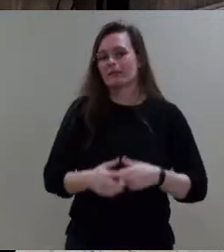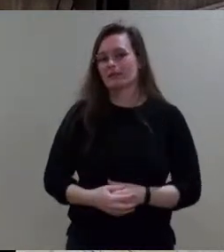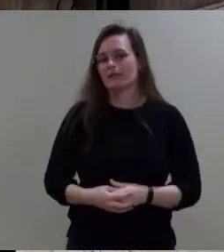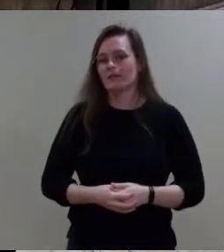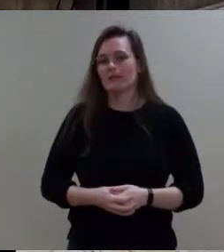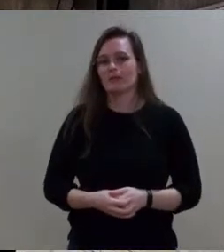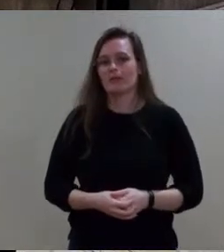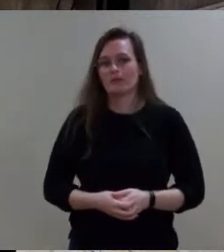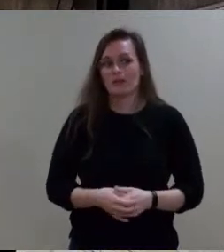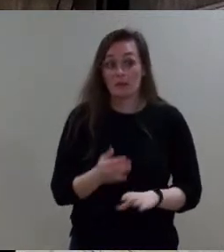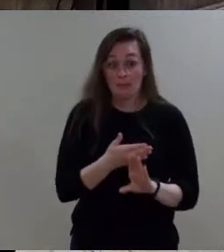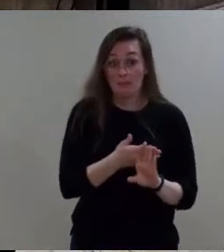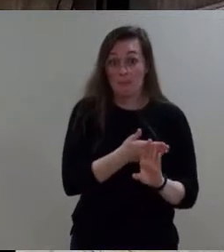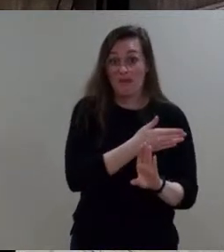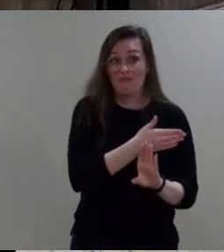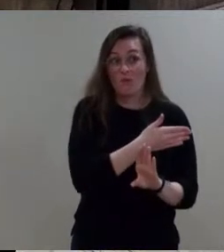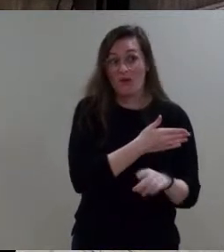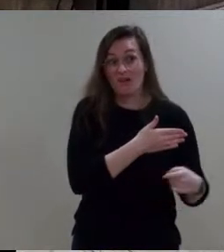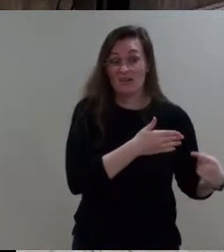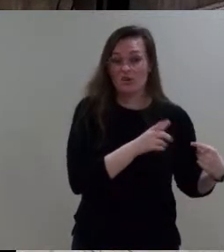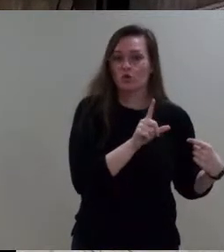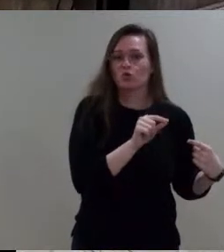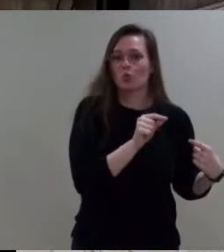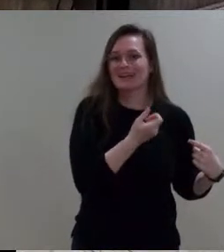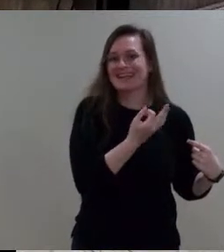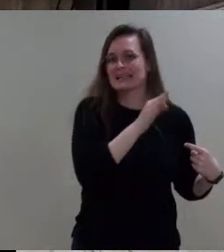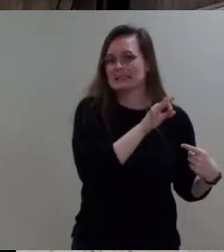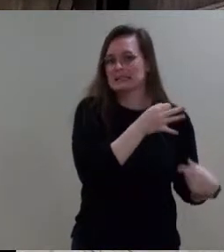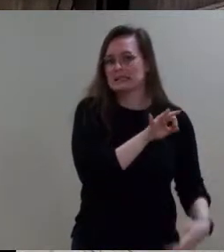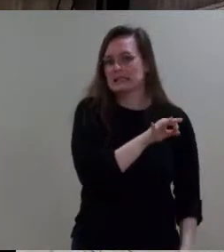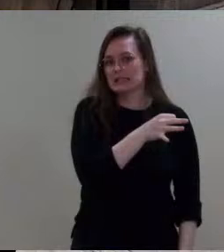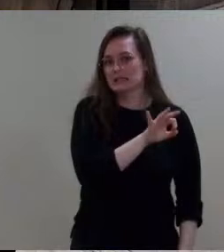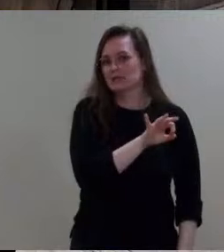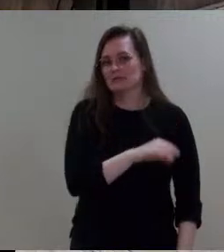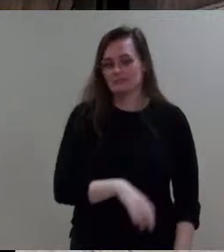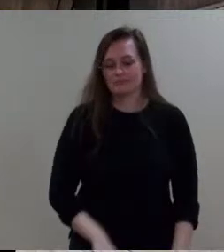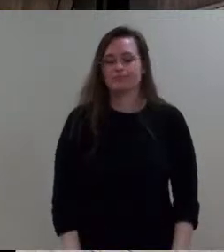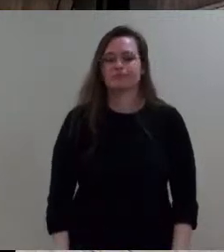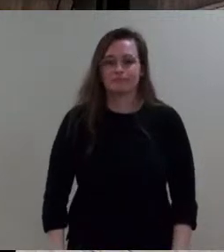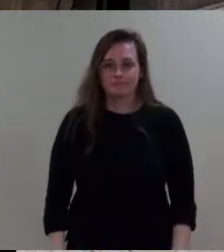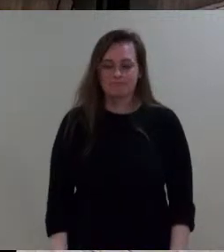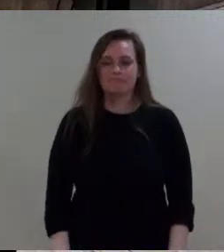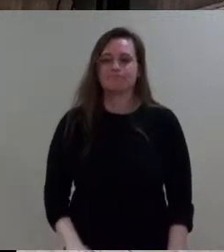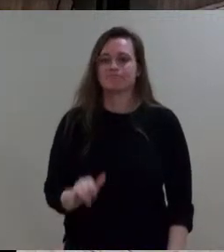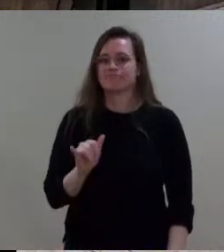Prior to that would have been in 2019. 2019. So